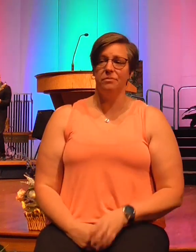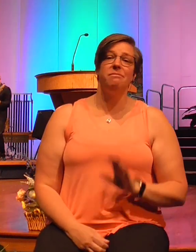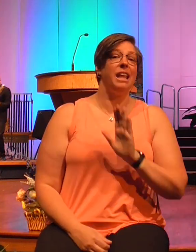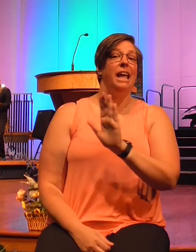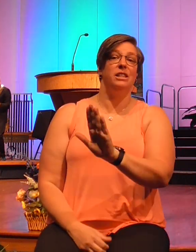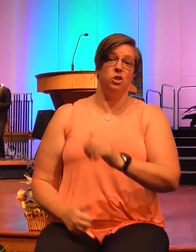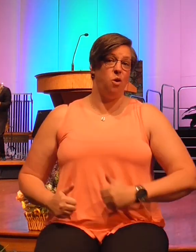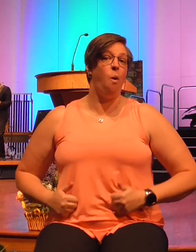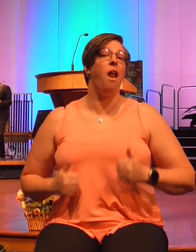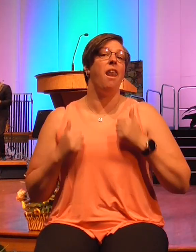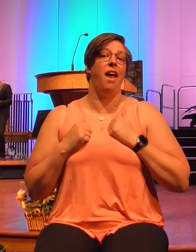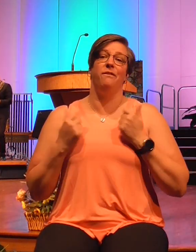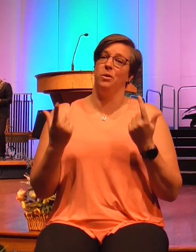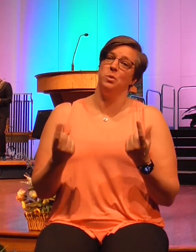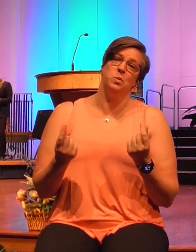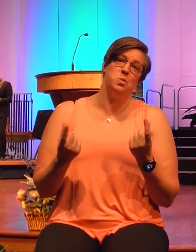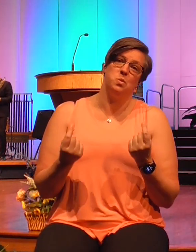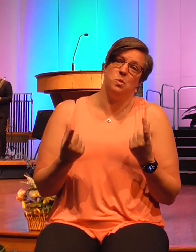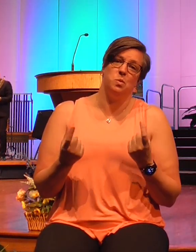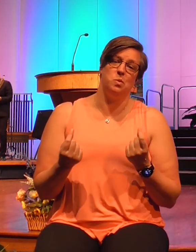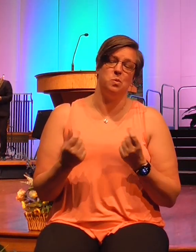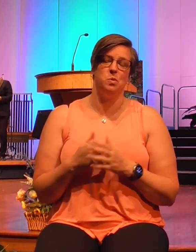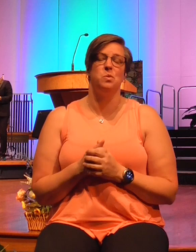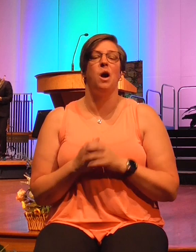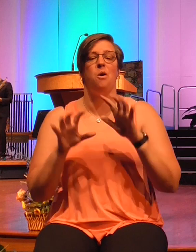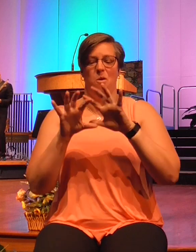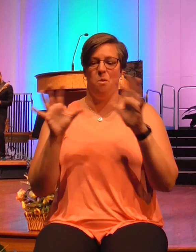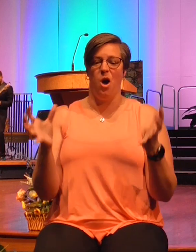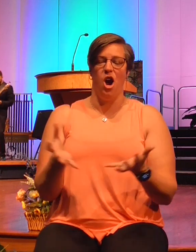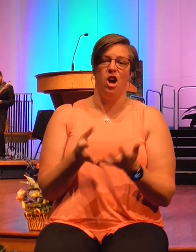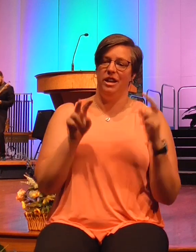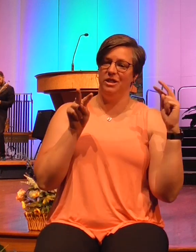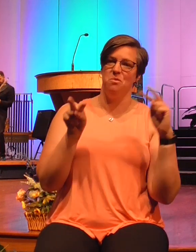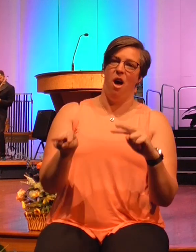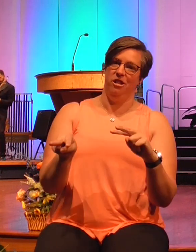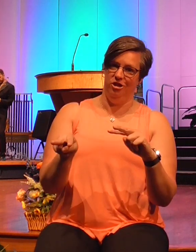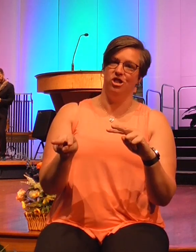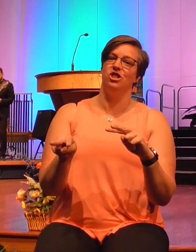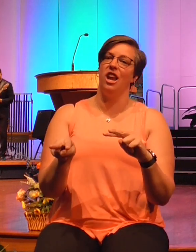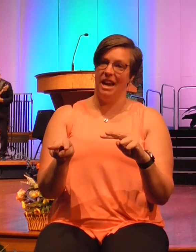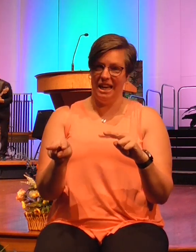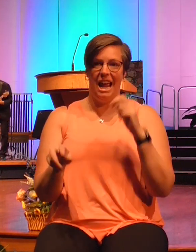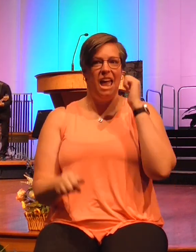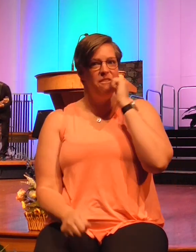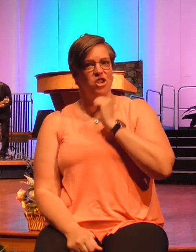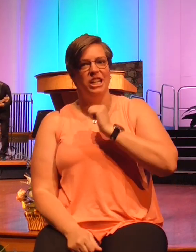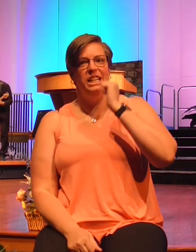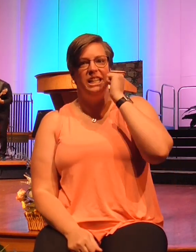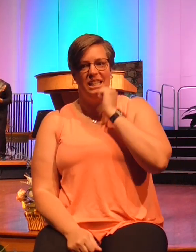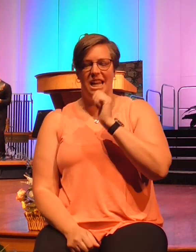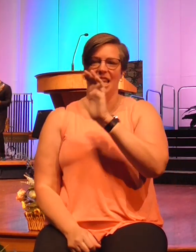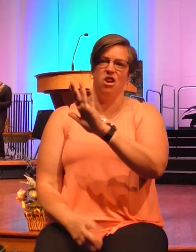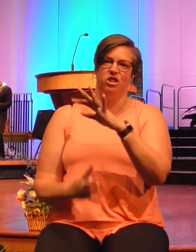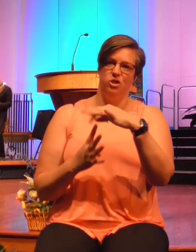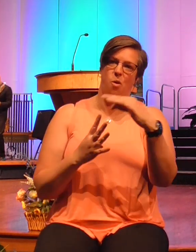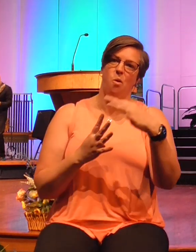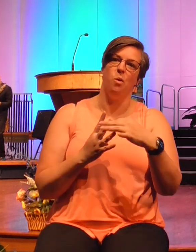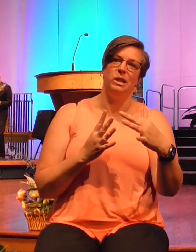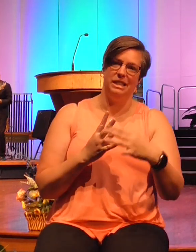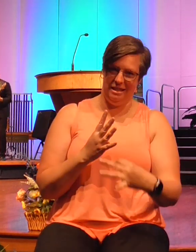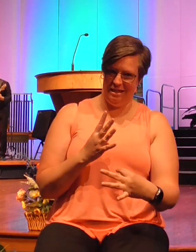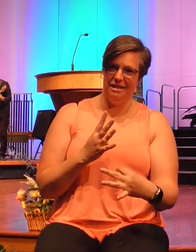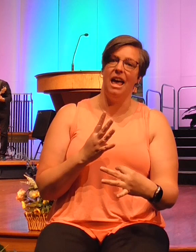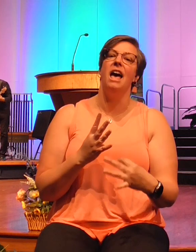It's your life, what you gonna do? The world is watching you every day. The choices you